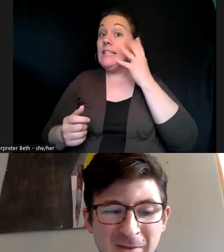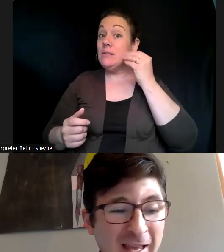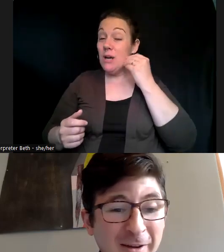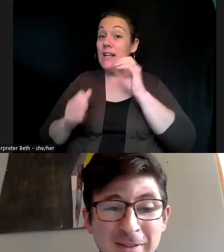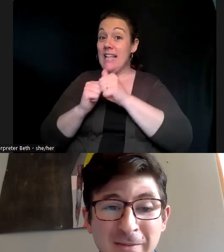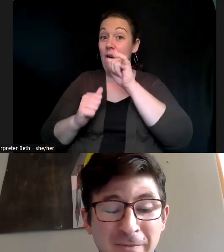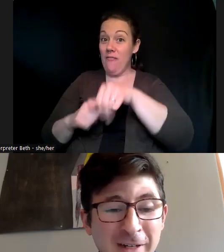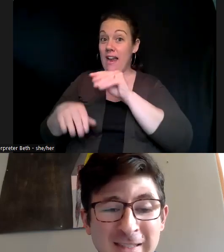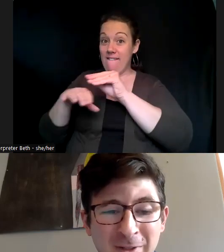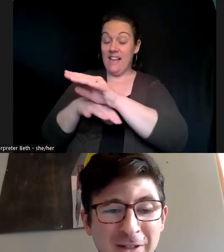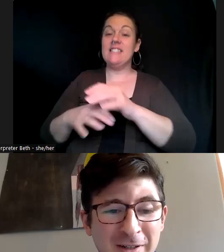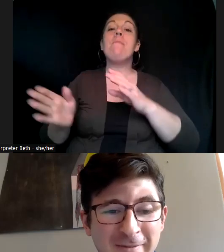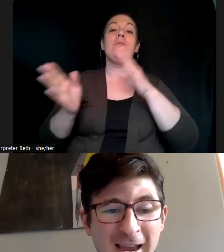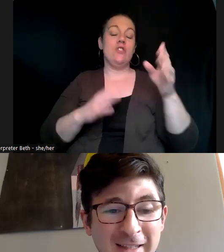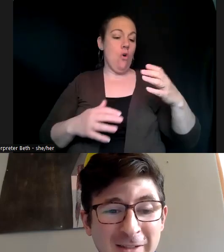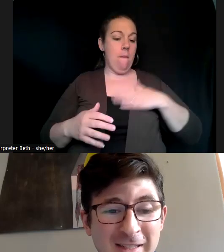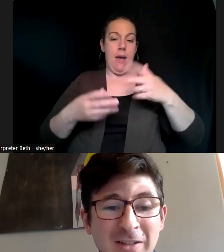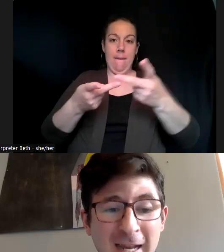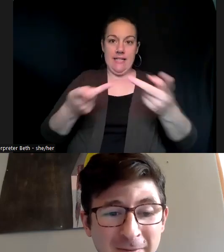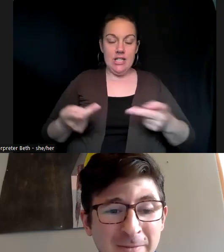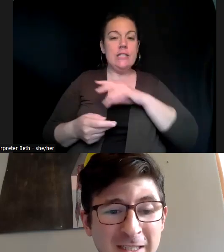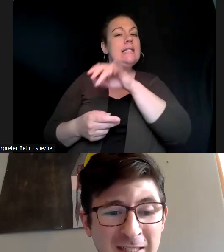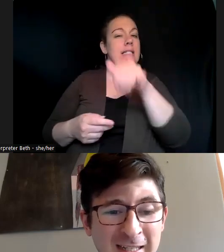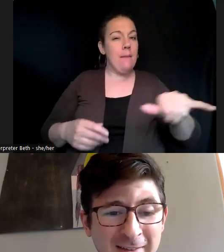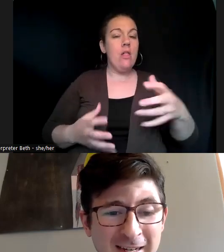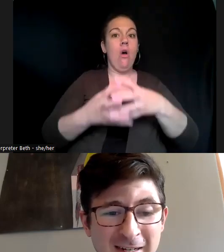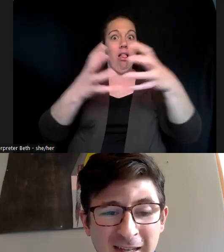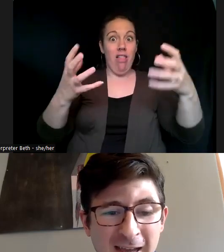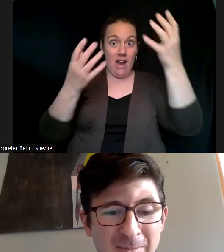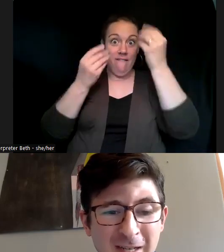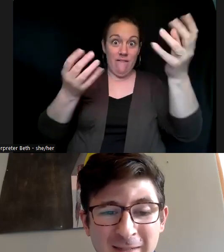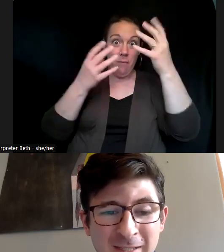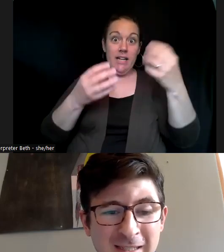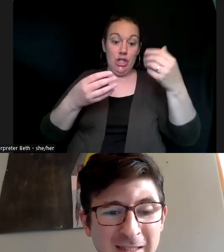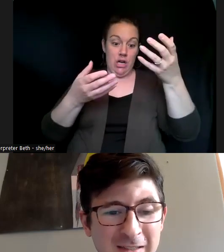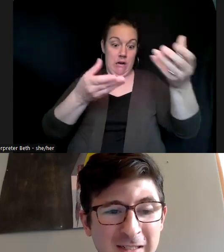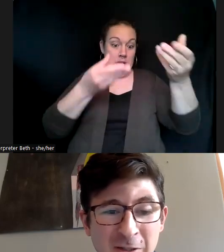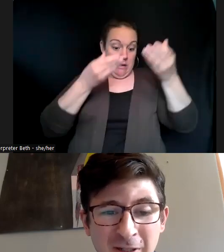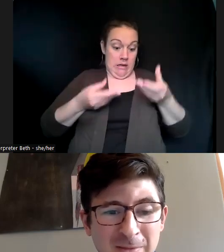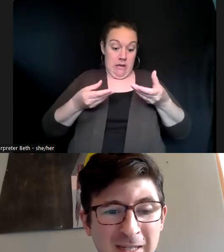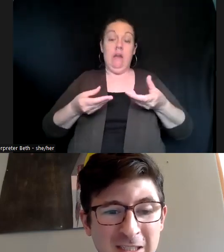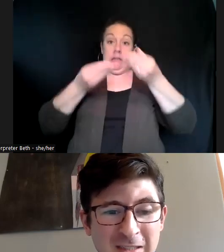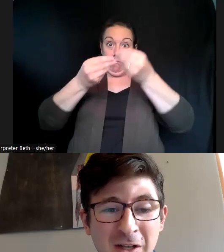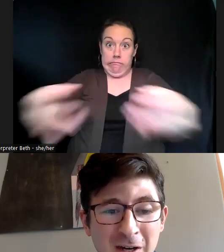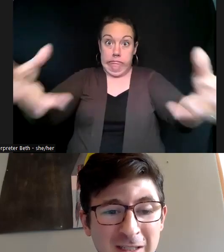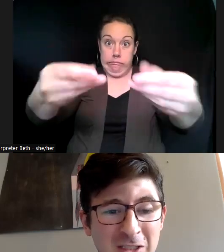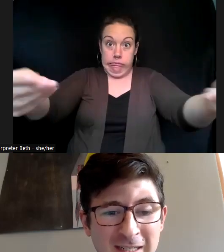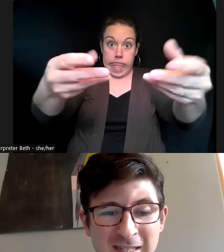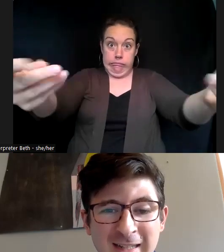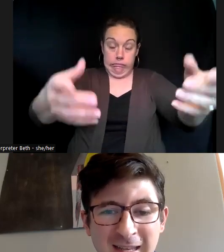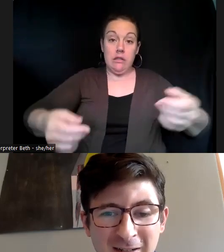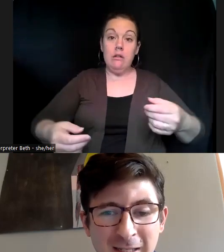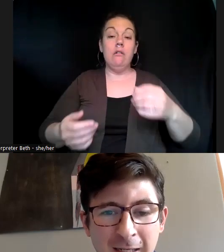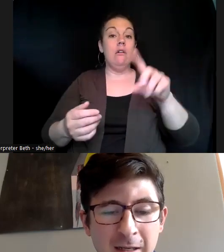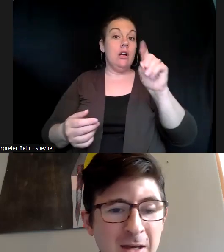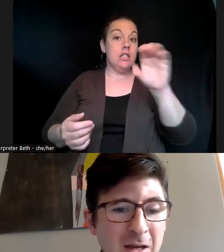position, it was very similar in the fact that there was a lot of information to get out there, documents that are 60 to 100 pages long, and trying to